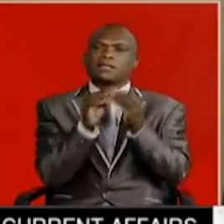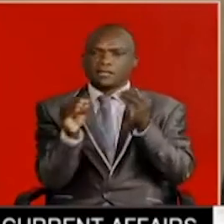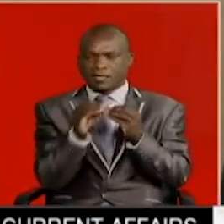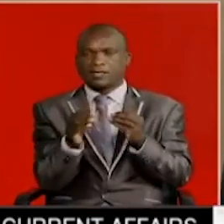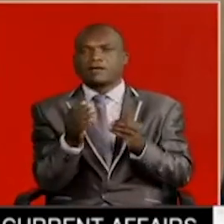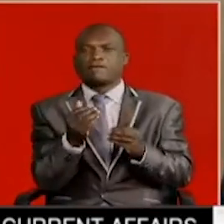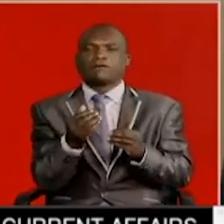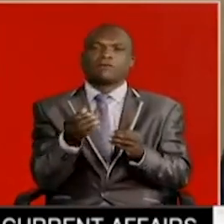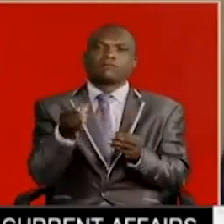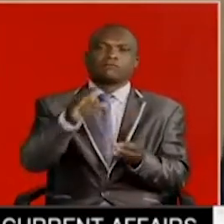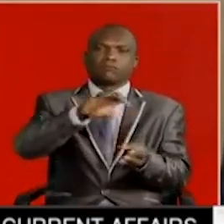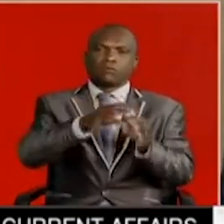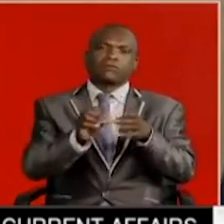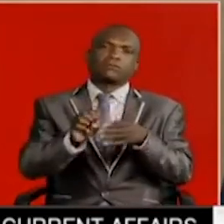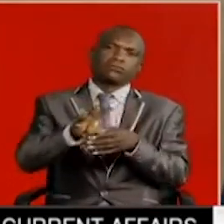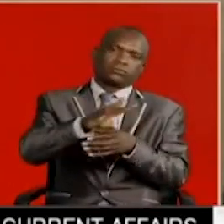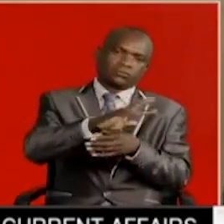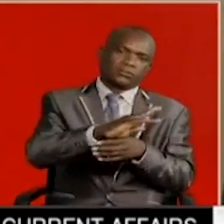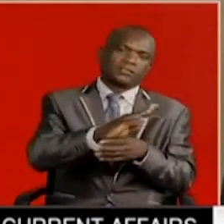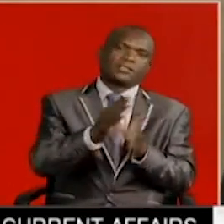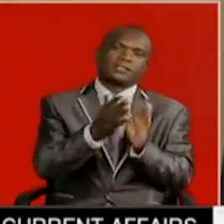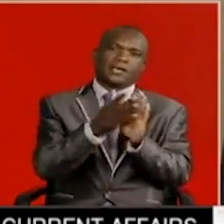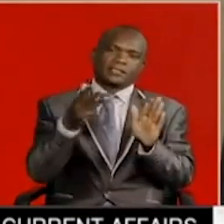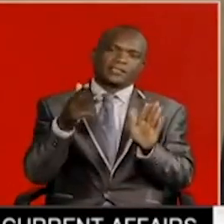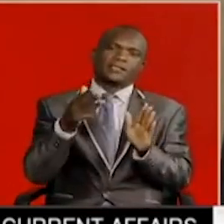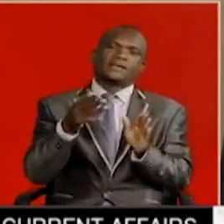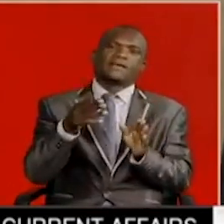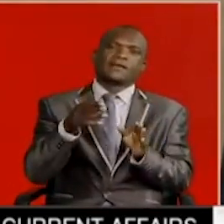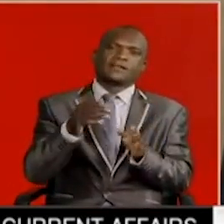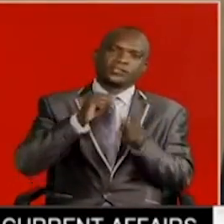vaccine introduction trainings.